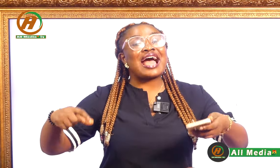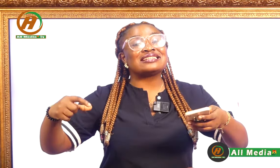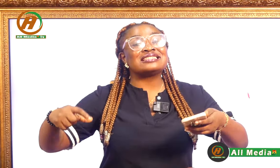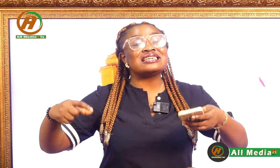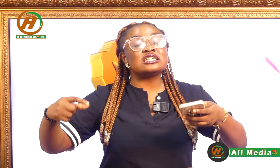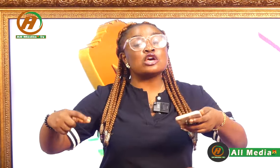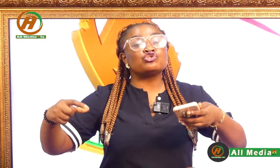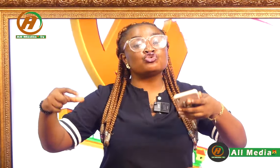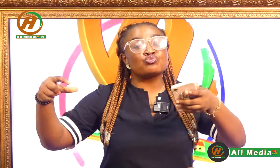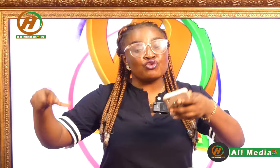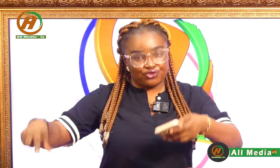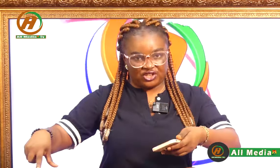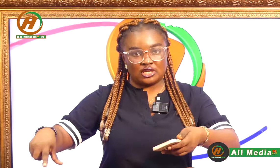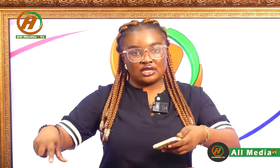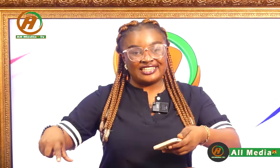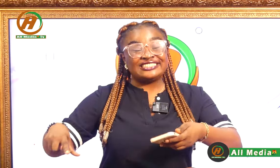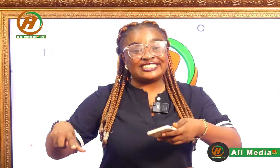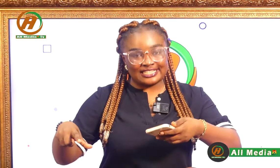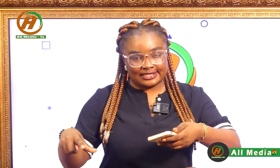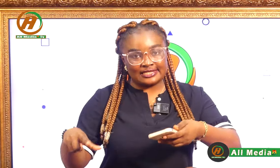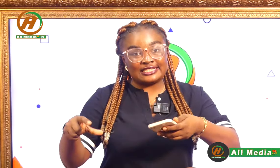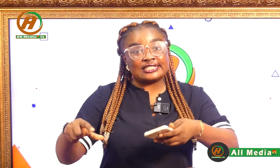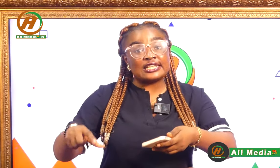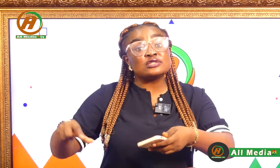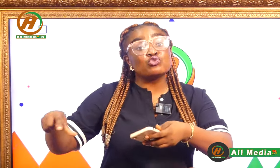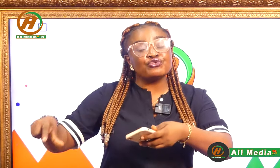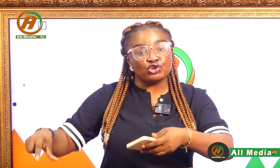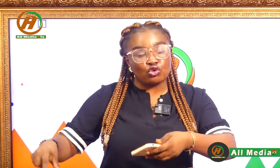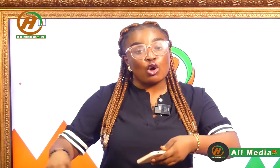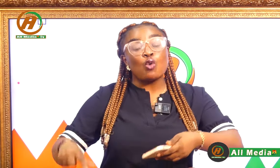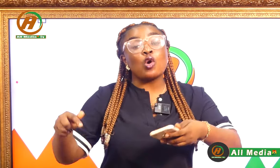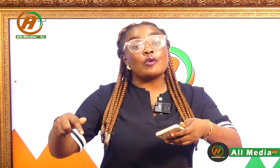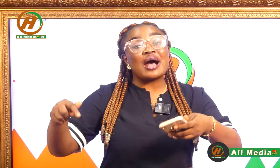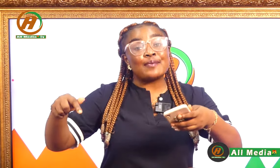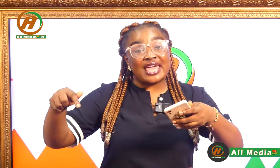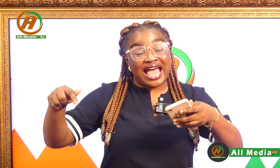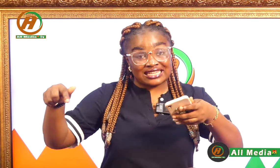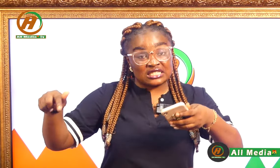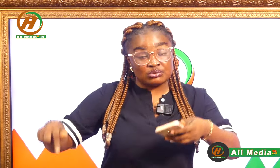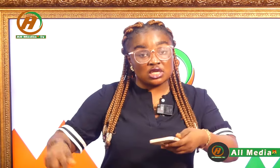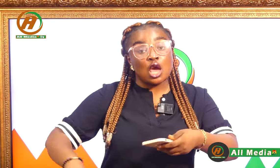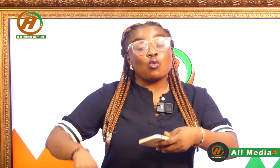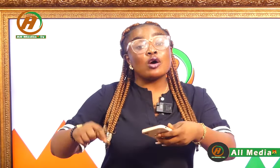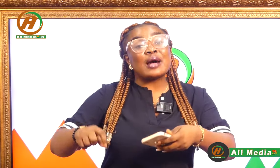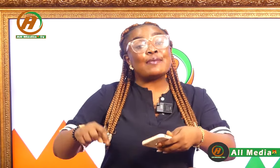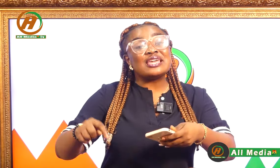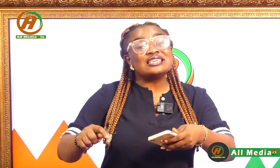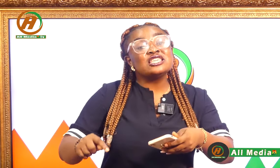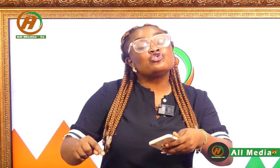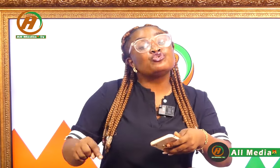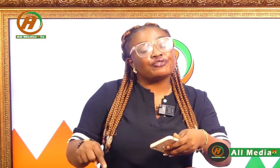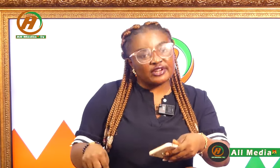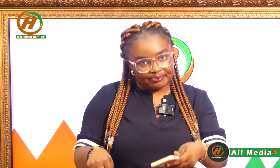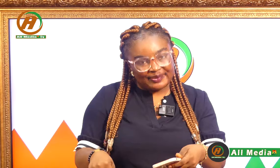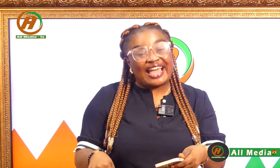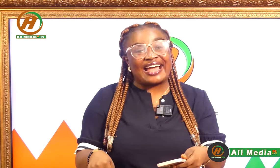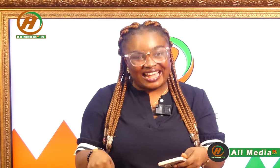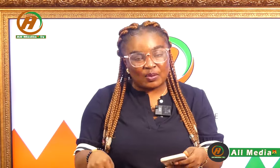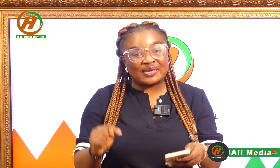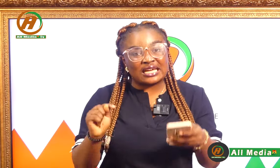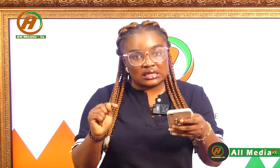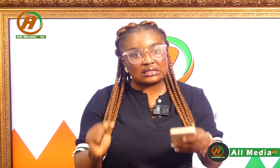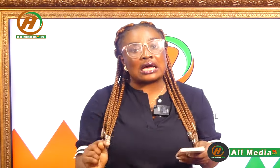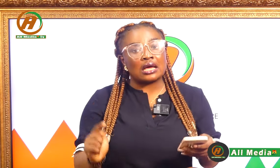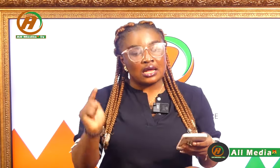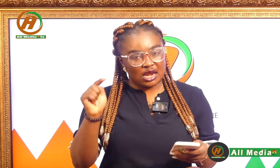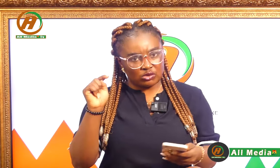be ati Yesu movie. Yes, Jesus movie no. Wo ba be ati bi. Wo ba be yi Yesu frem. Aha,